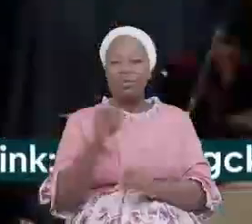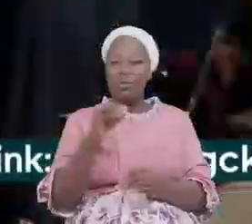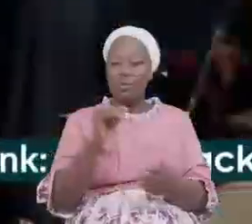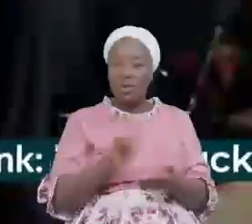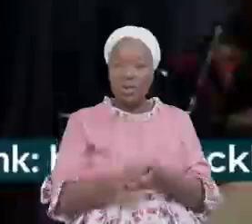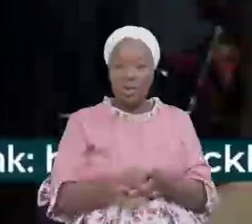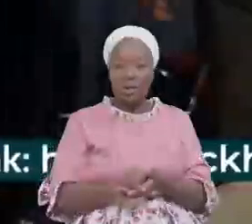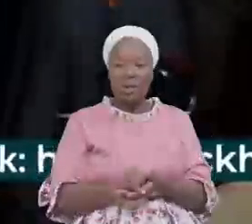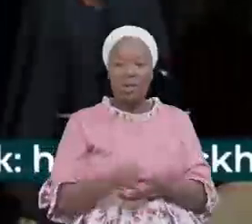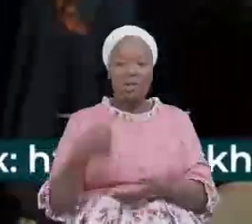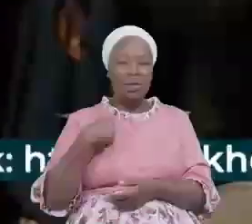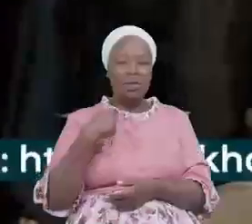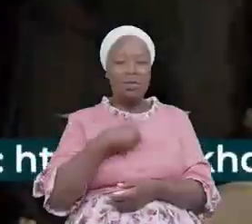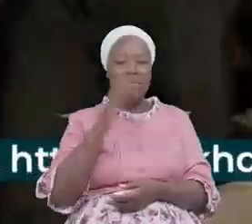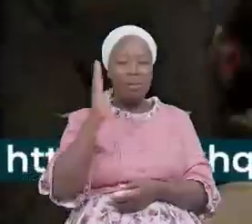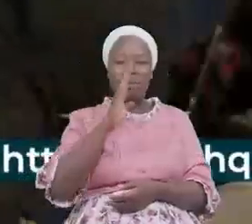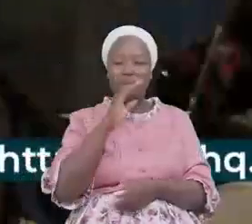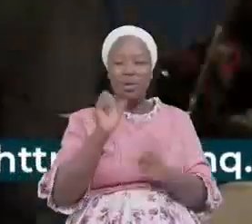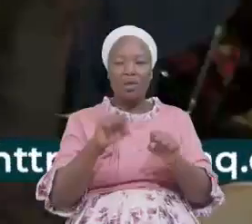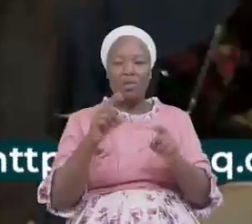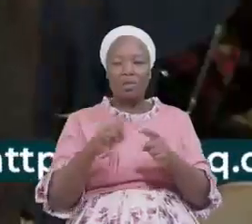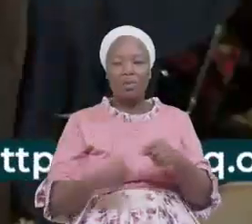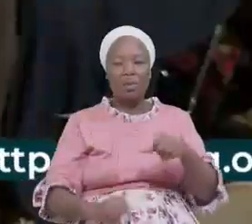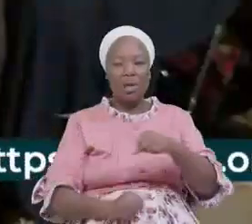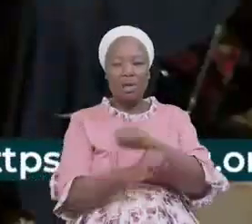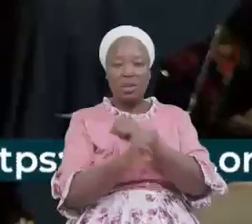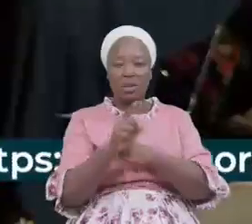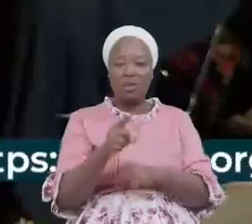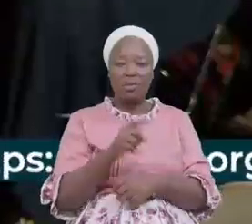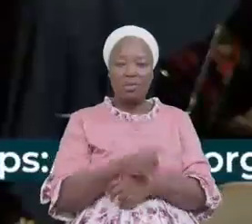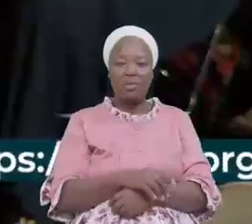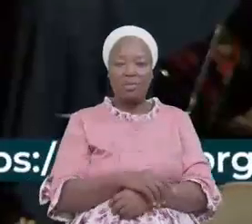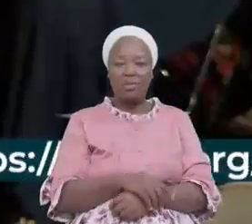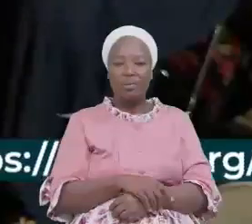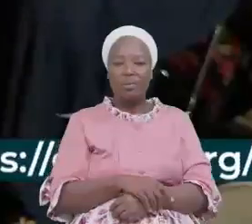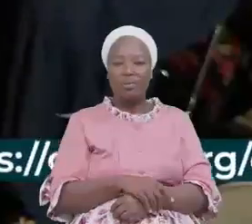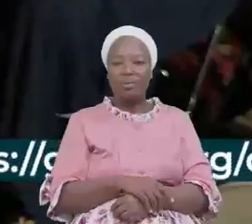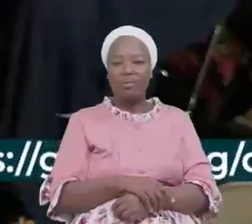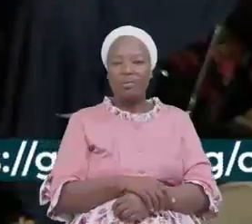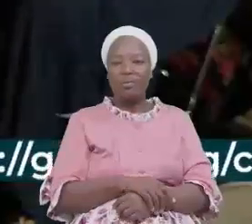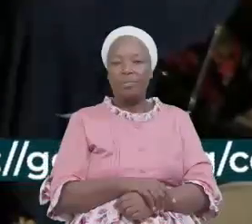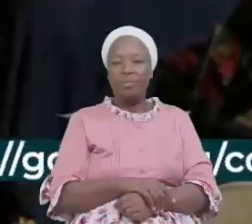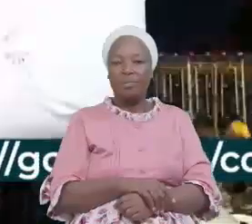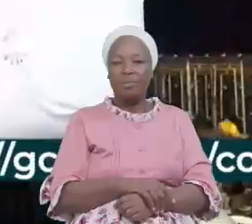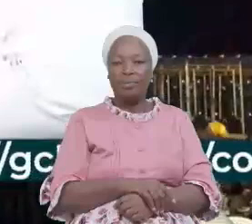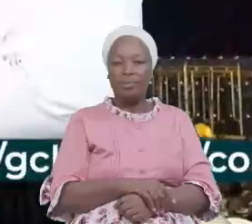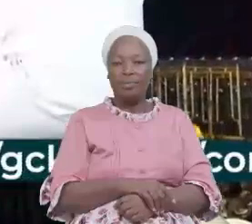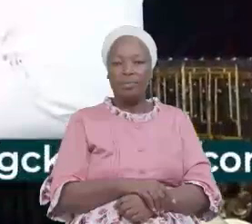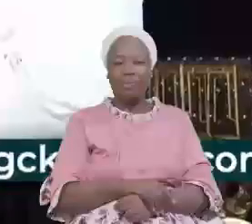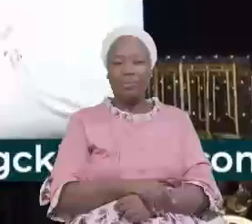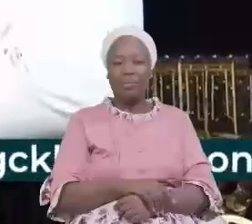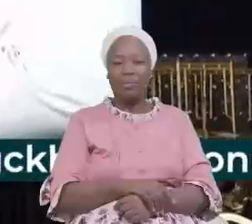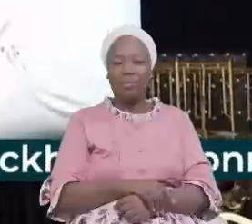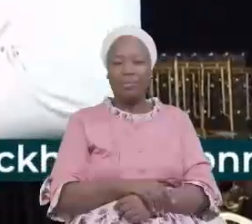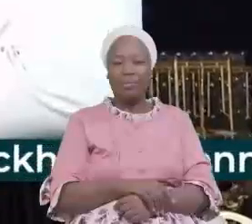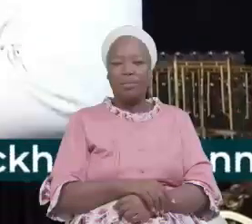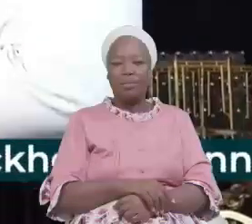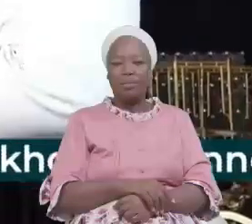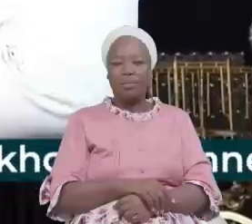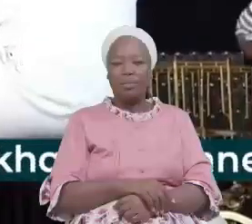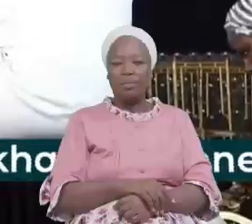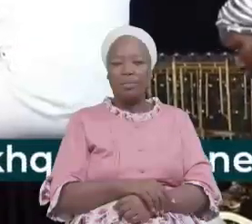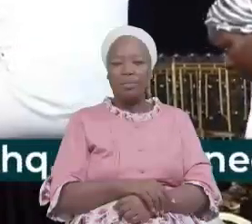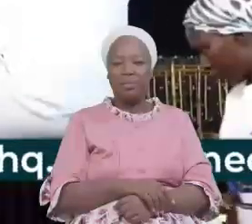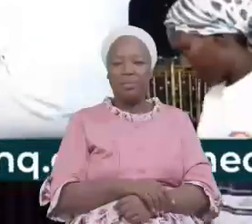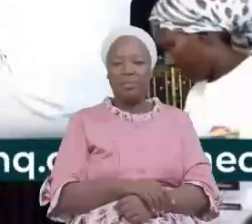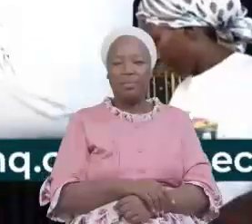to assist you. Yes, sir. I did not want to run off. Oma den se, maybe I would see an F.